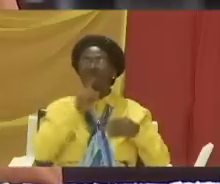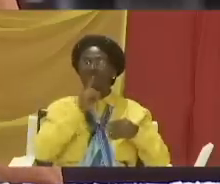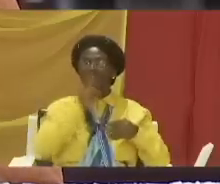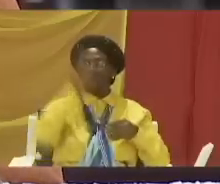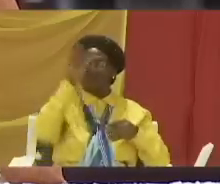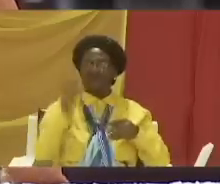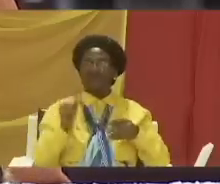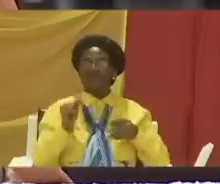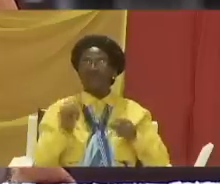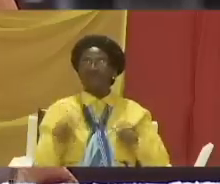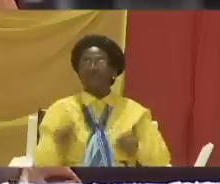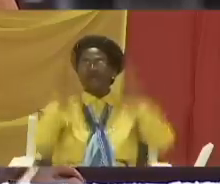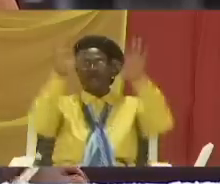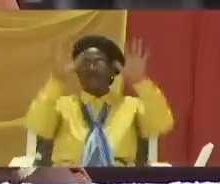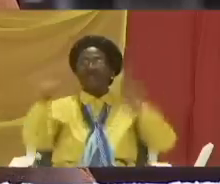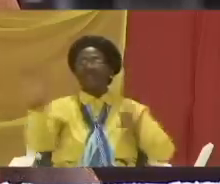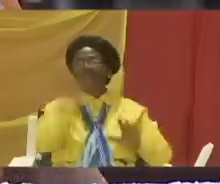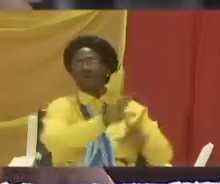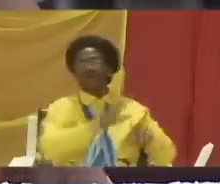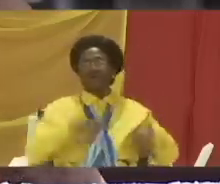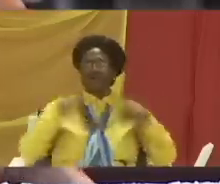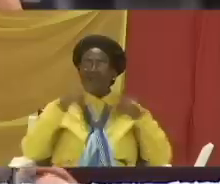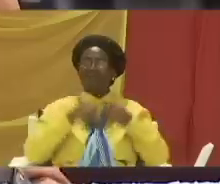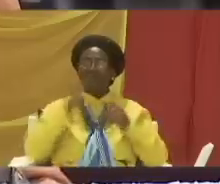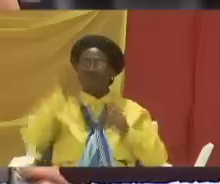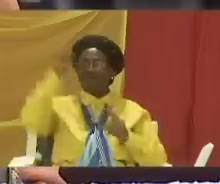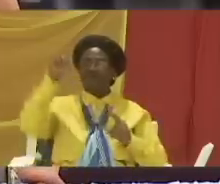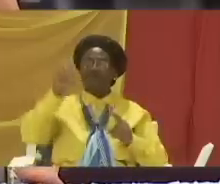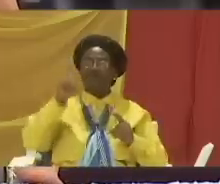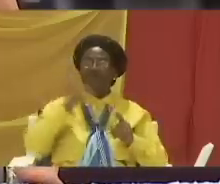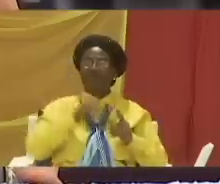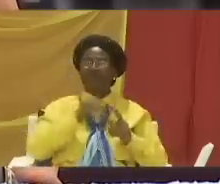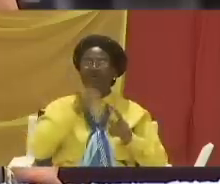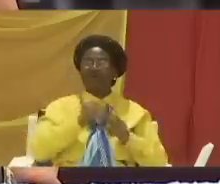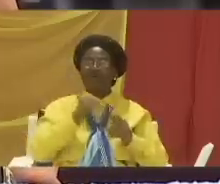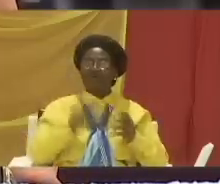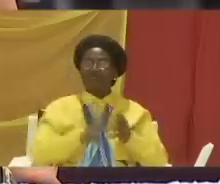I'm going to plead with those of you who are still disobeying God,